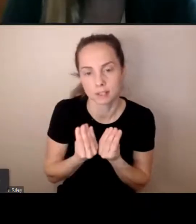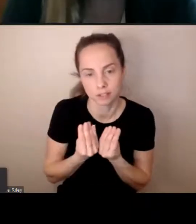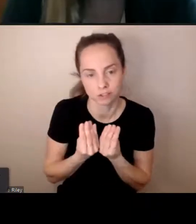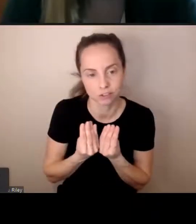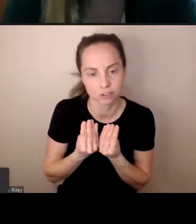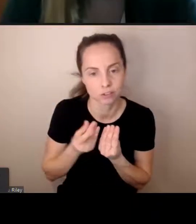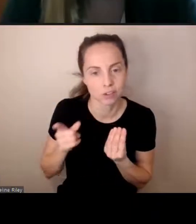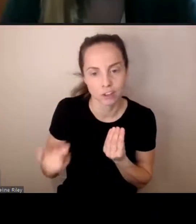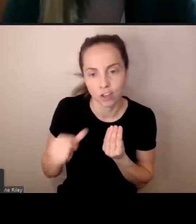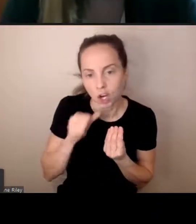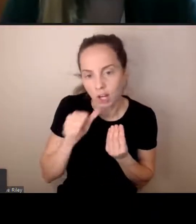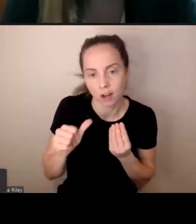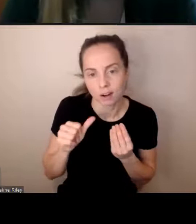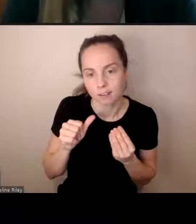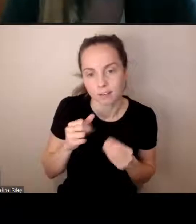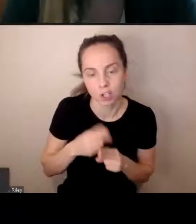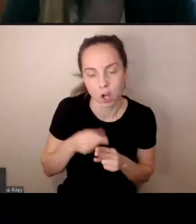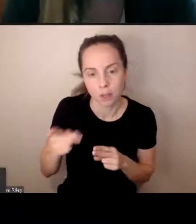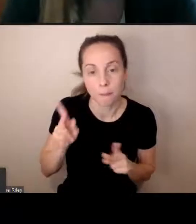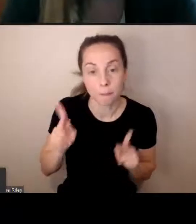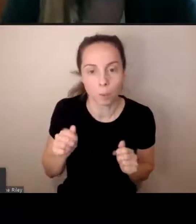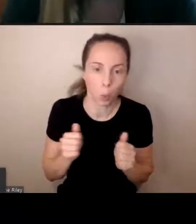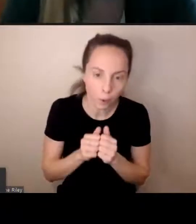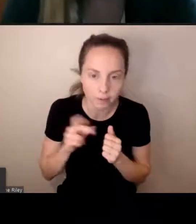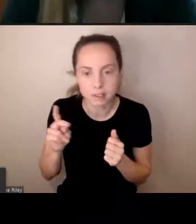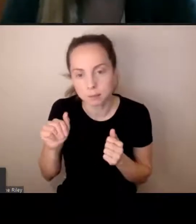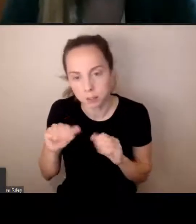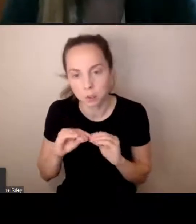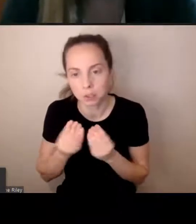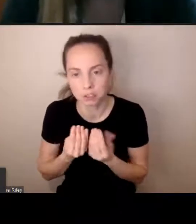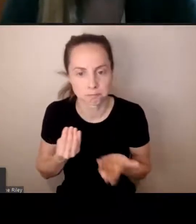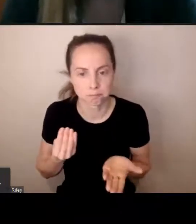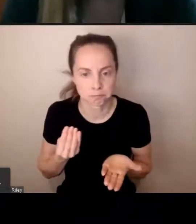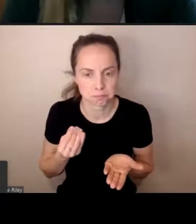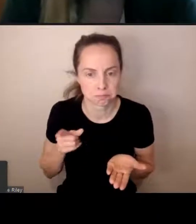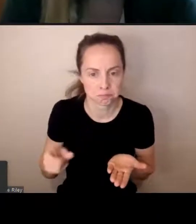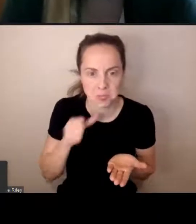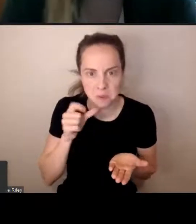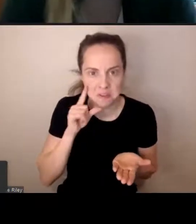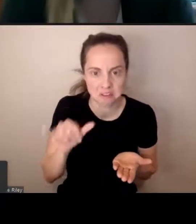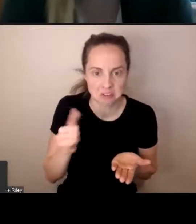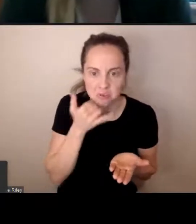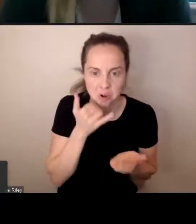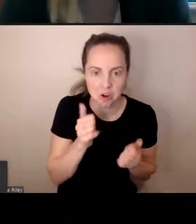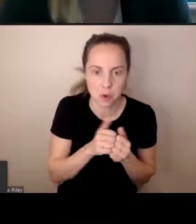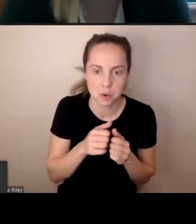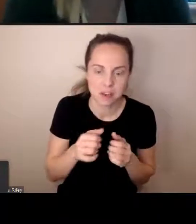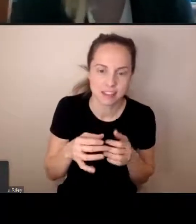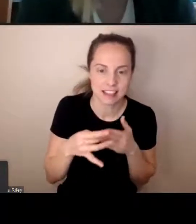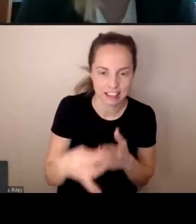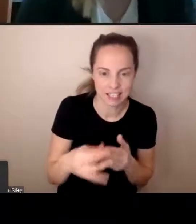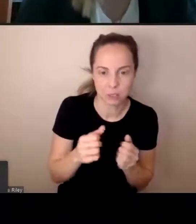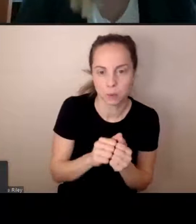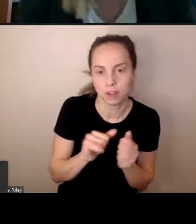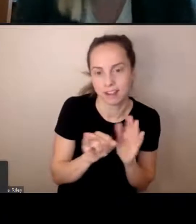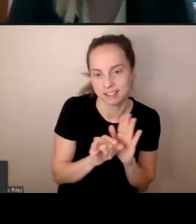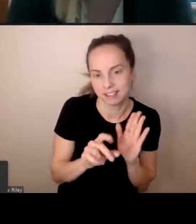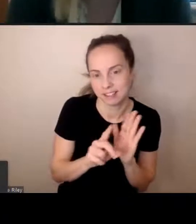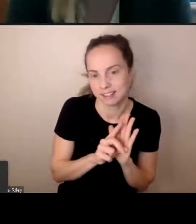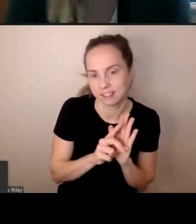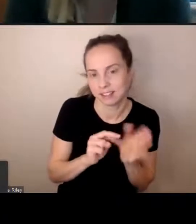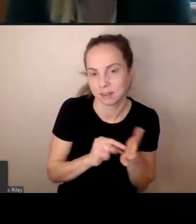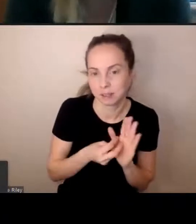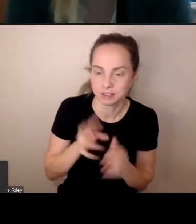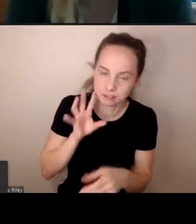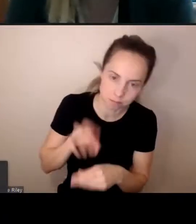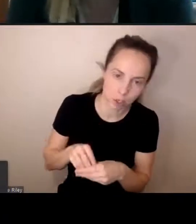themselves people with disability organization, because they don't think there's anything wrong with leading with the identity. For them, it's part of disability